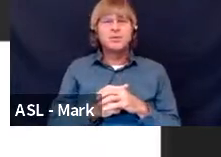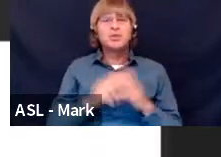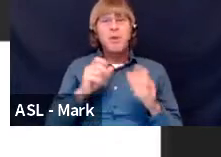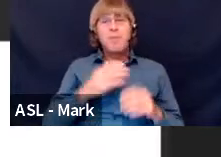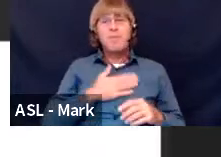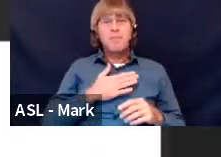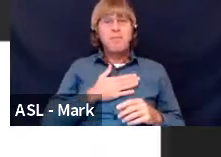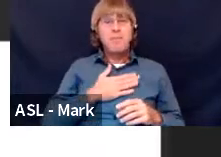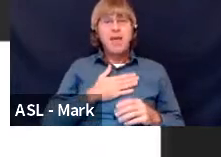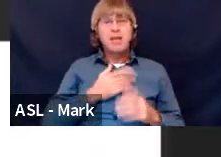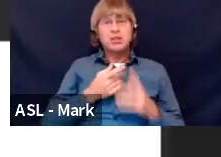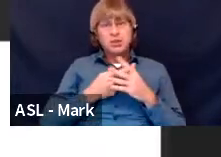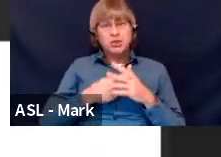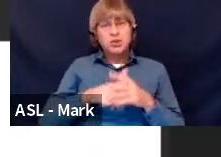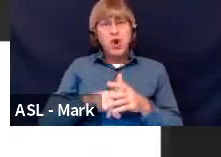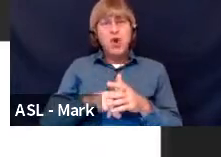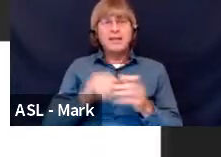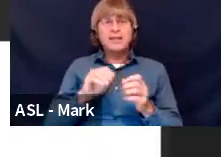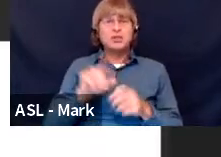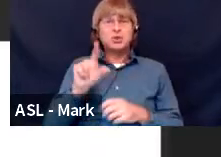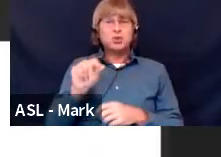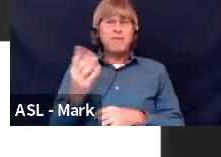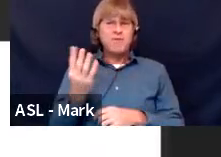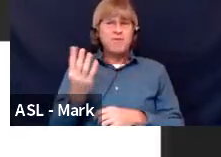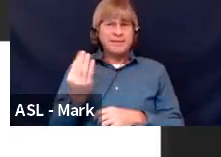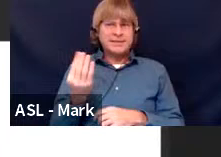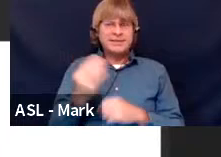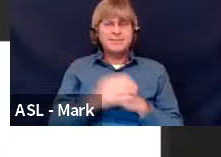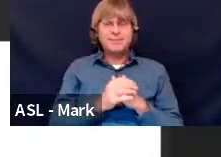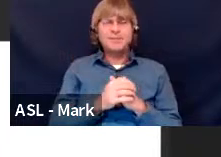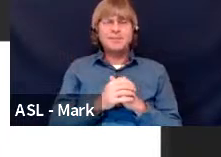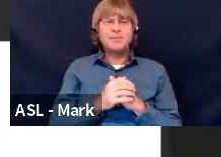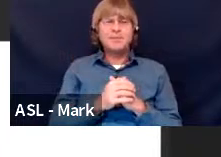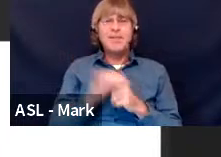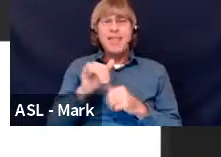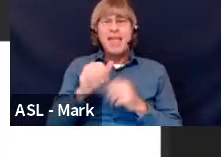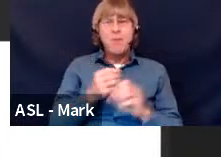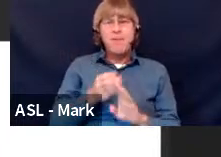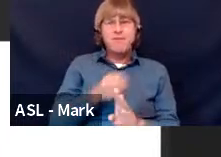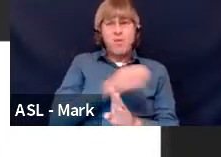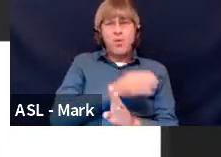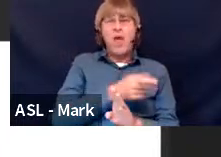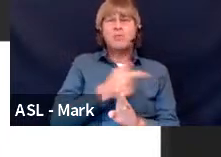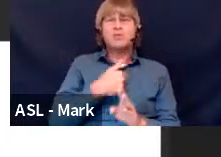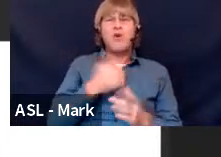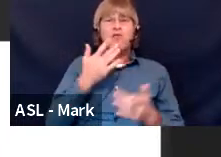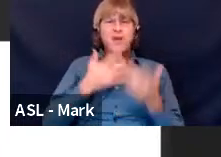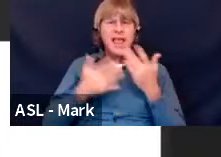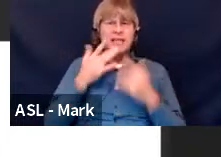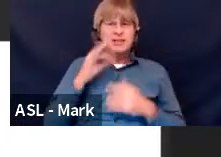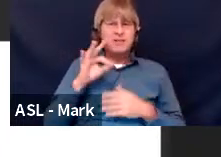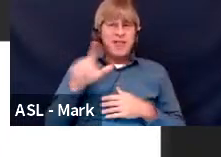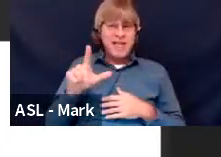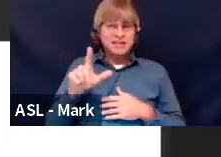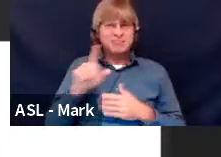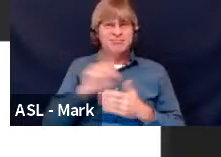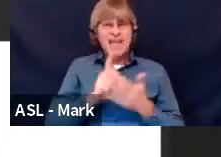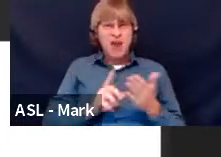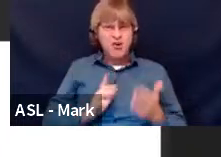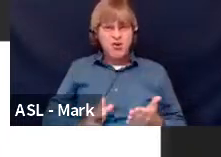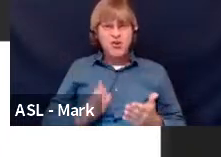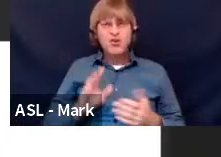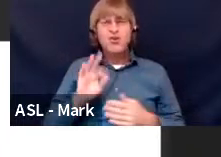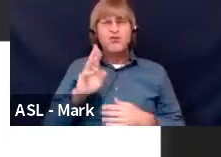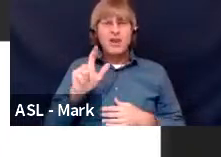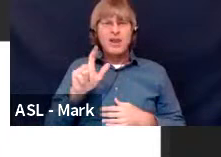my journey started in 2014. The year before, I was a freelance designer, and